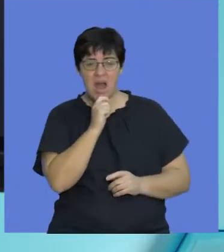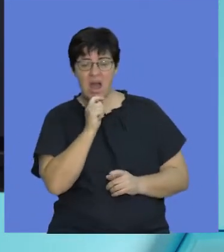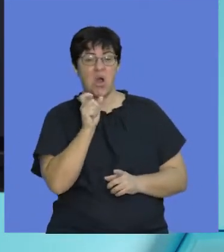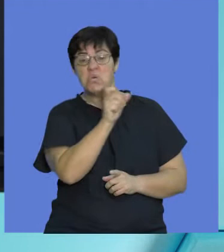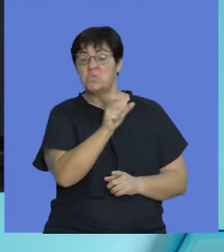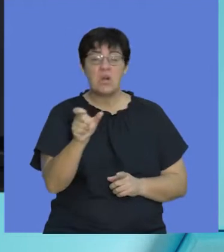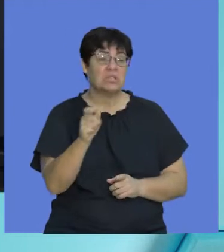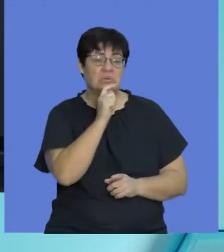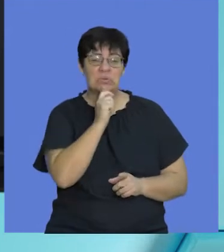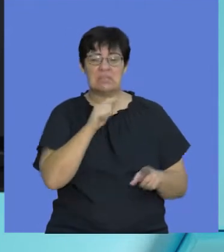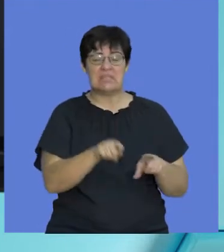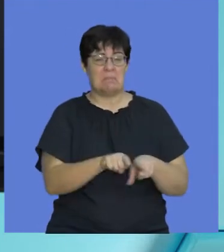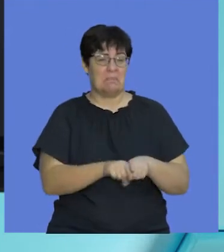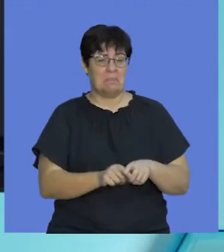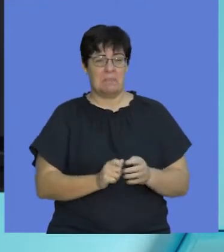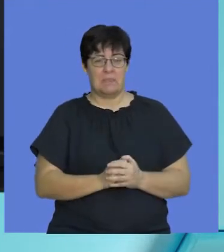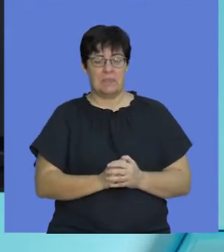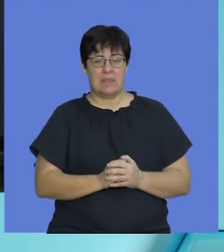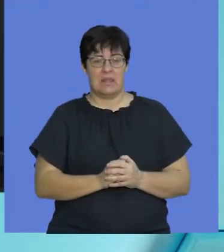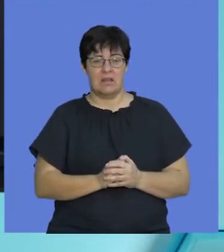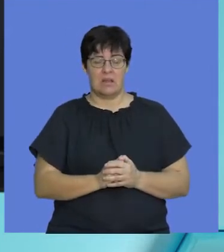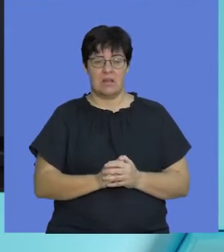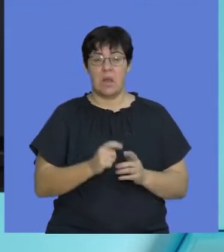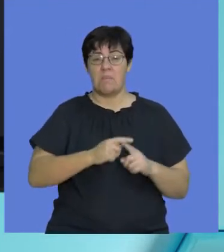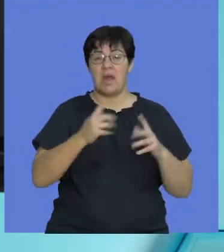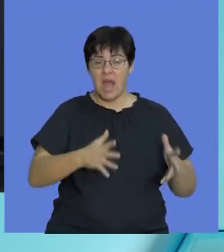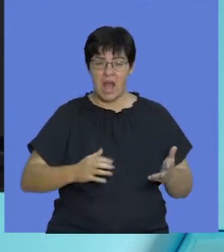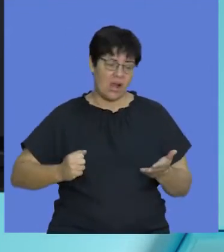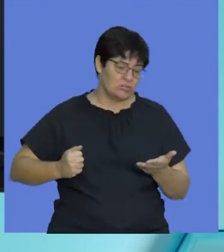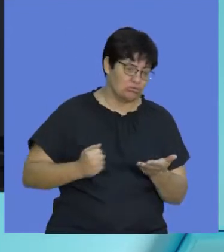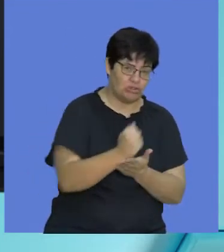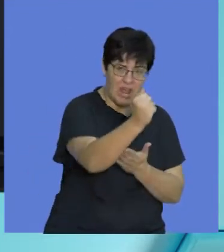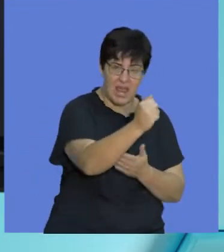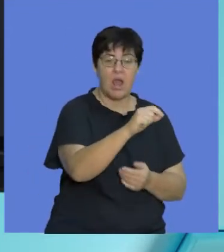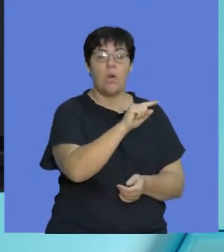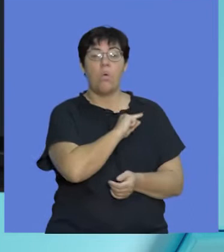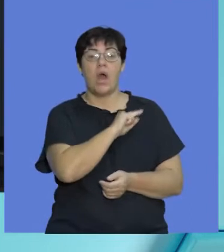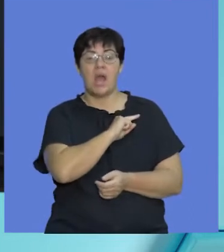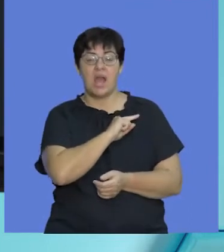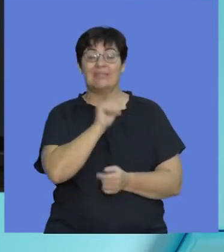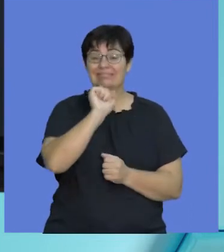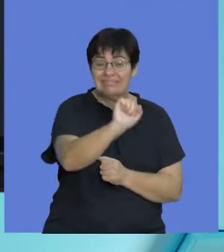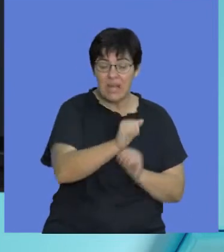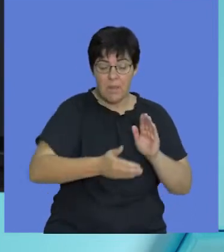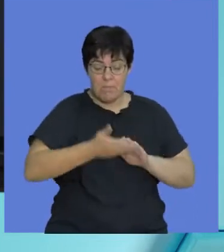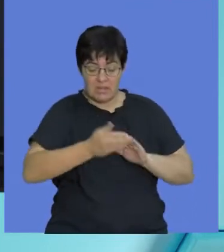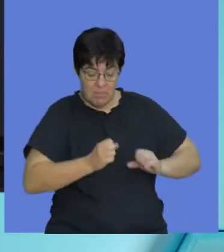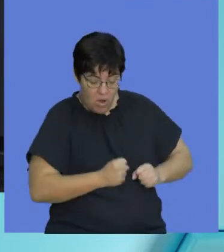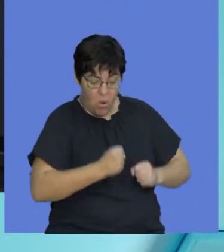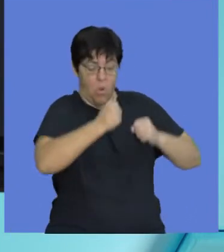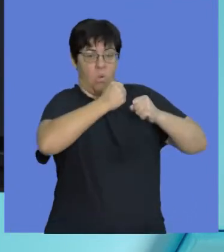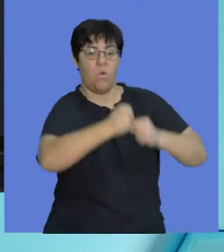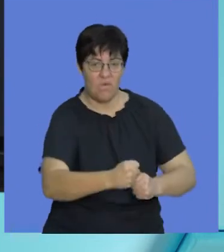words like the rugby players scored a try because their momentum took them